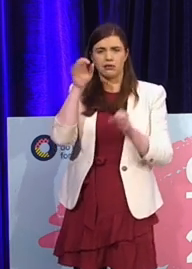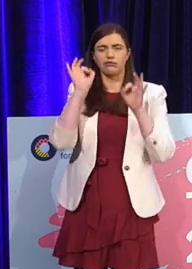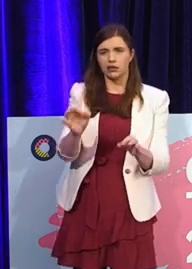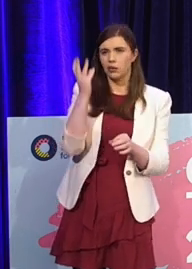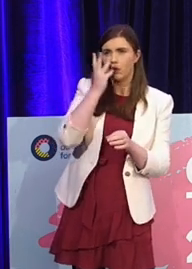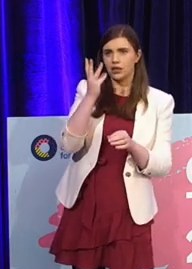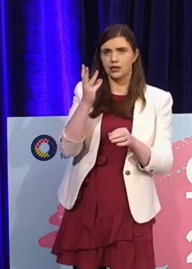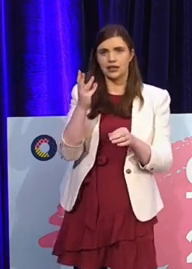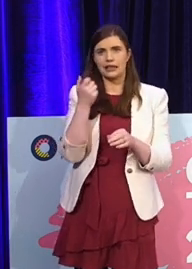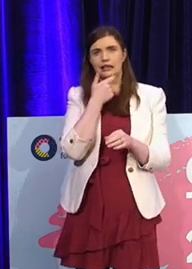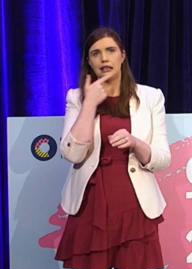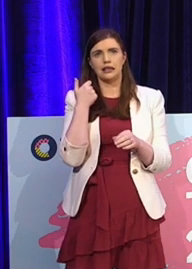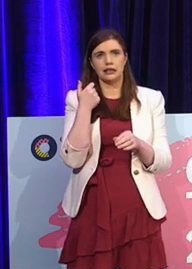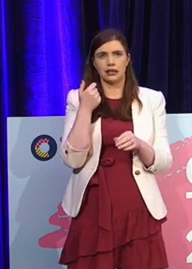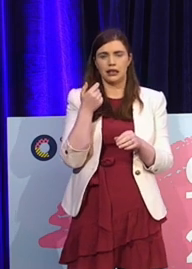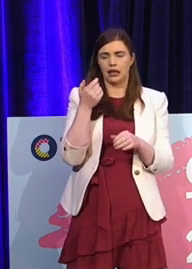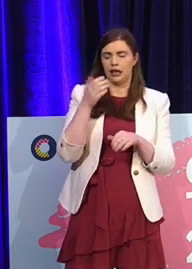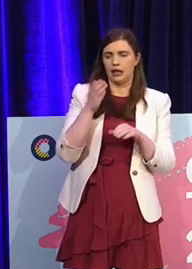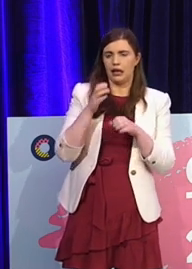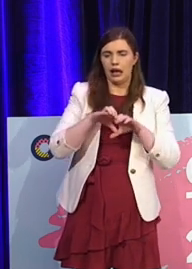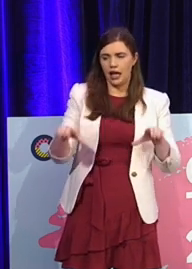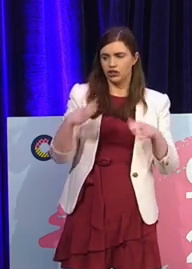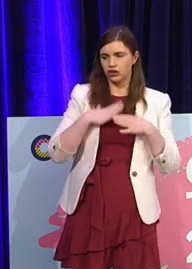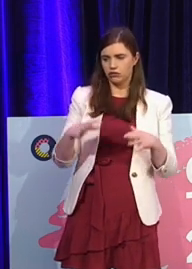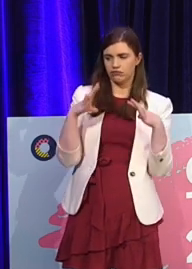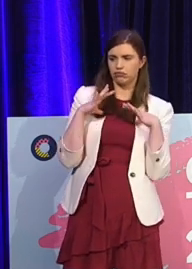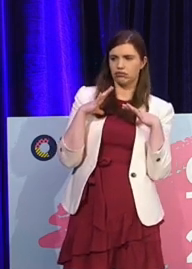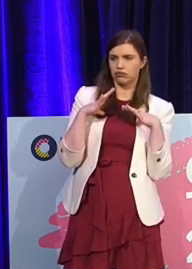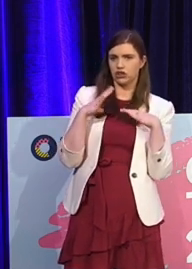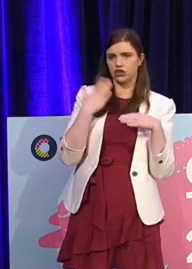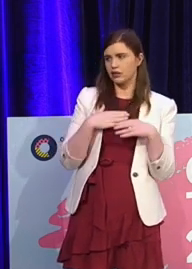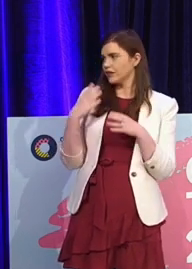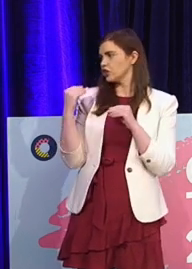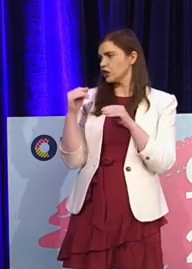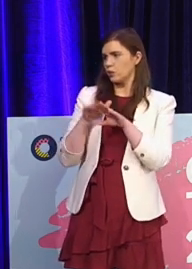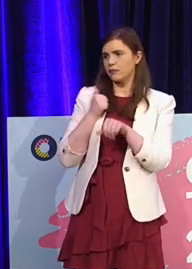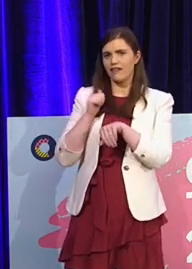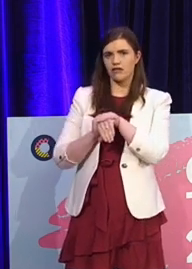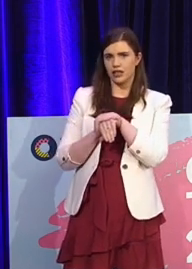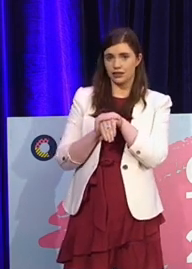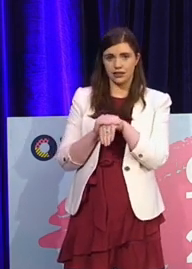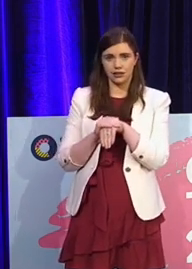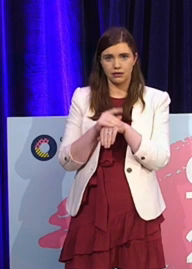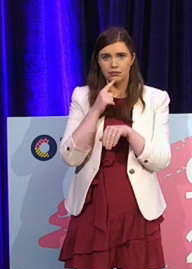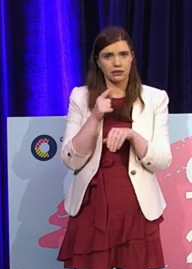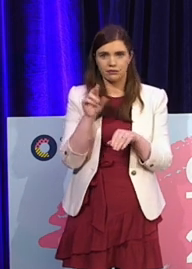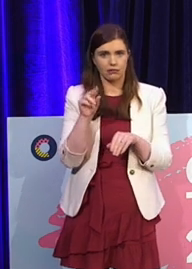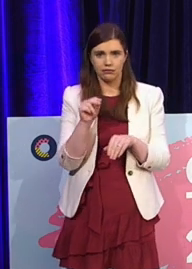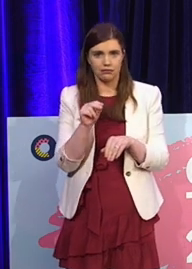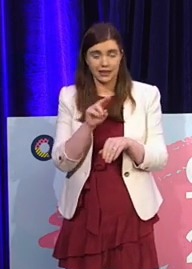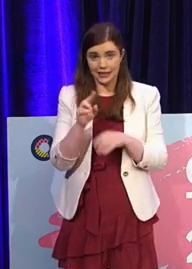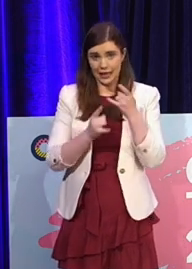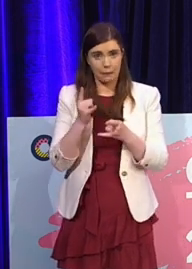myself. A nice, easy end to the day. I can just sit back and have the crack with my mates. Except, that's not what